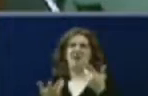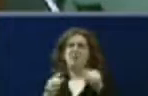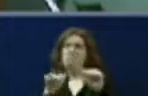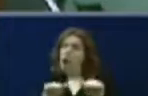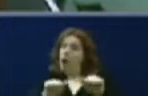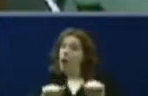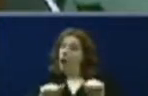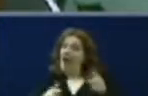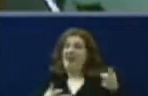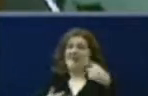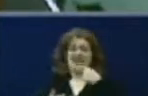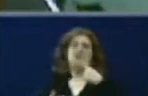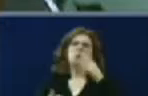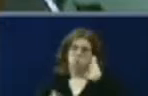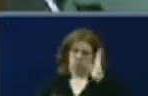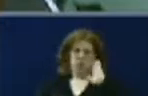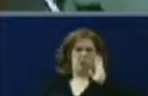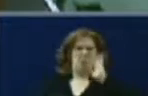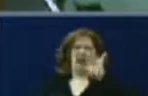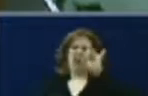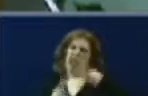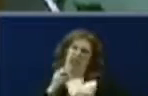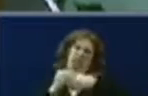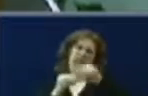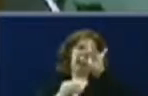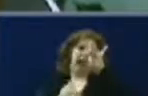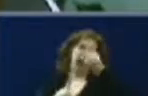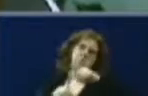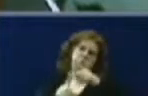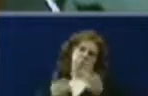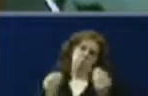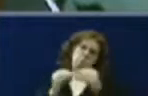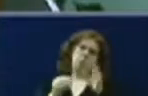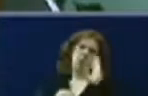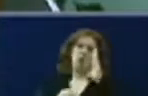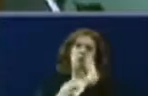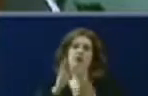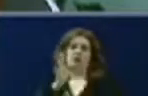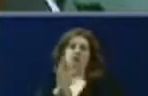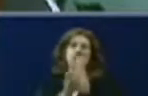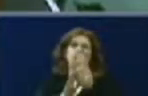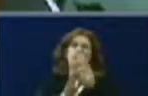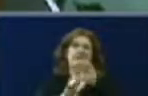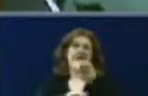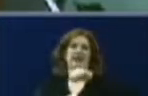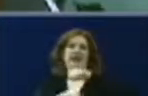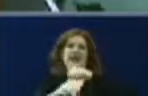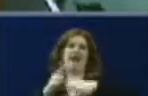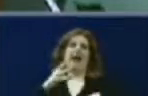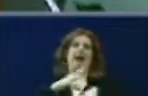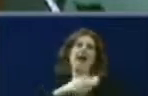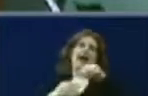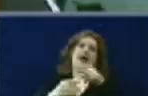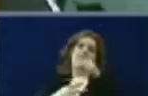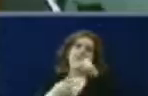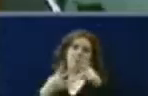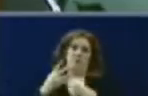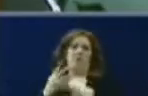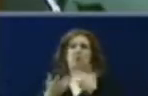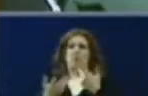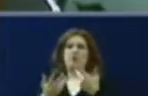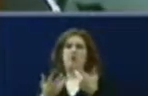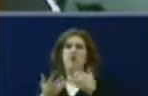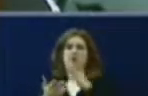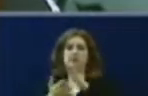probability. They said they're going to do it, 8 more points, and it should help them rise up out of priority status. But it was just